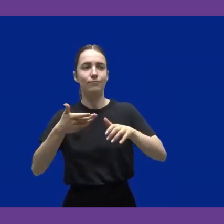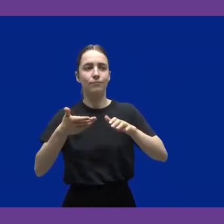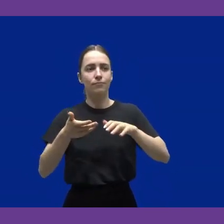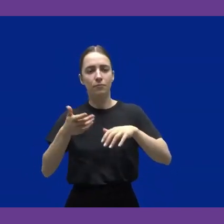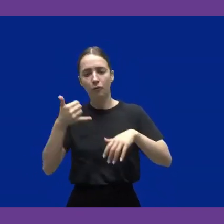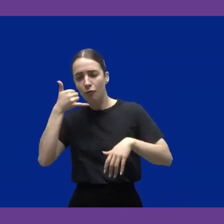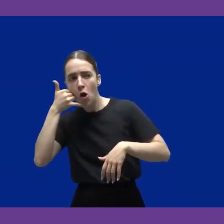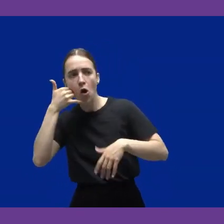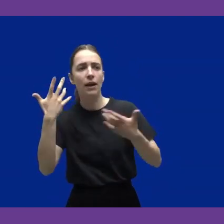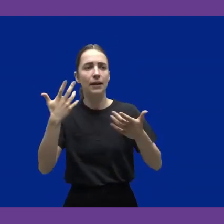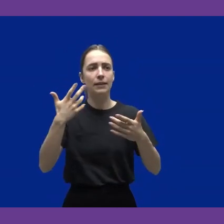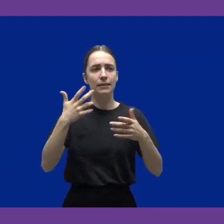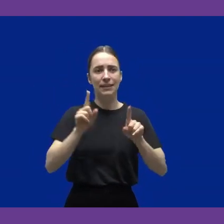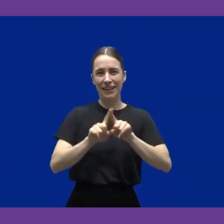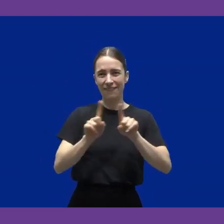that they should be accessible.